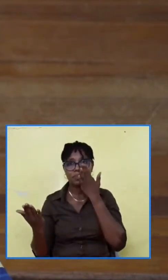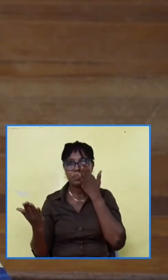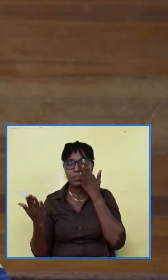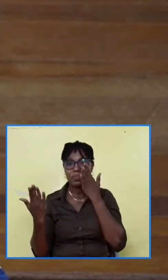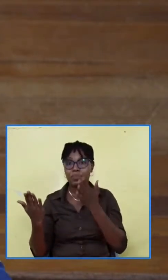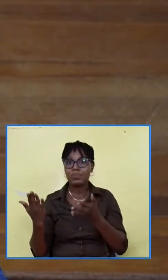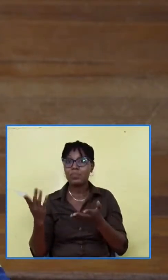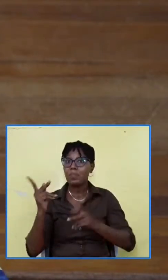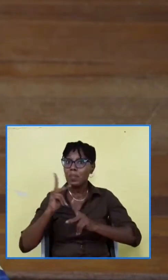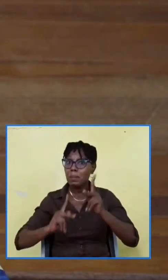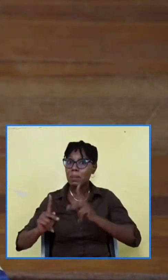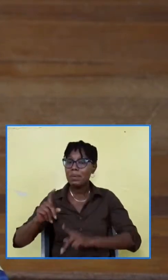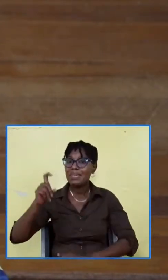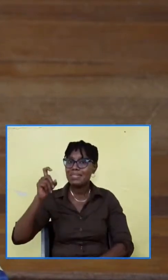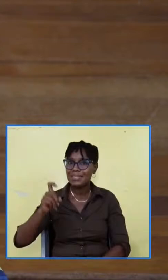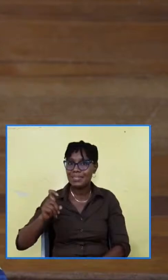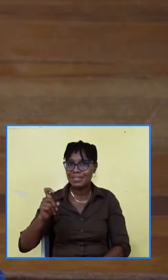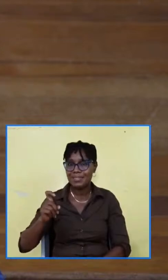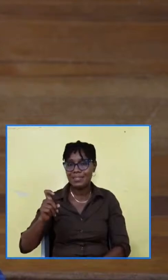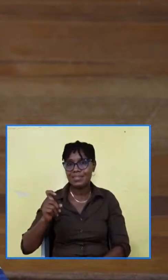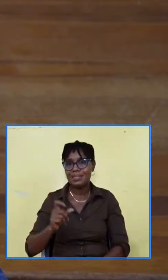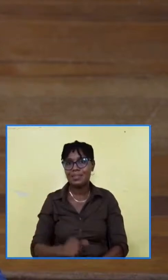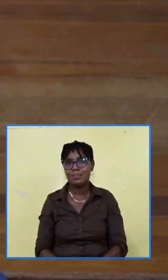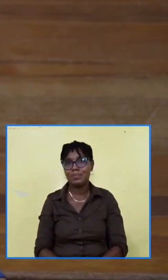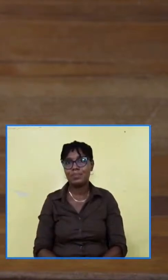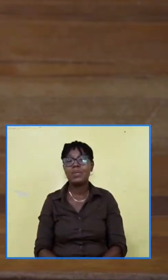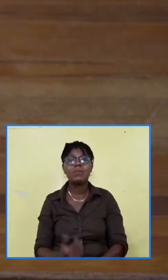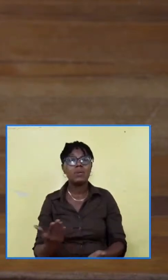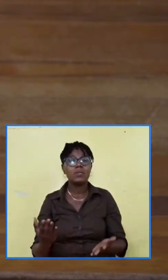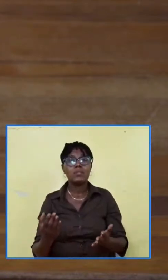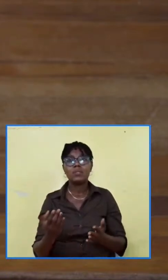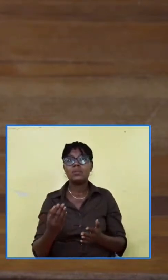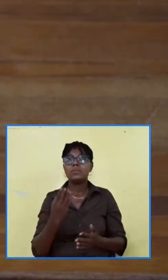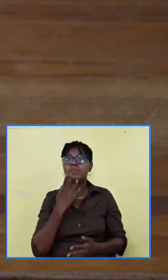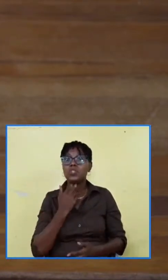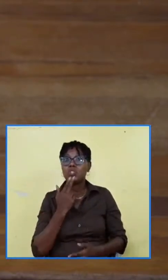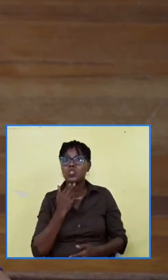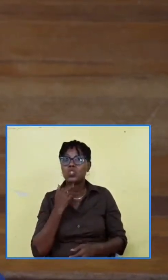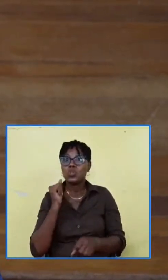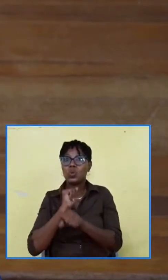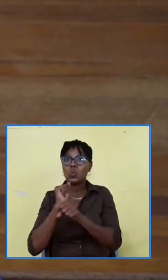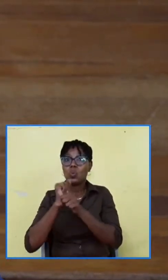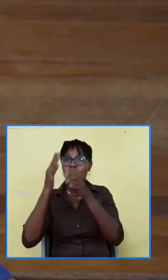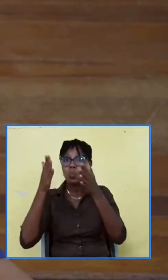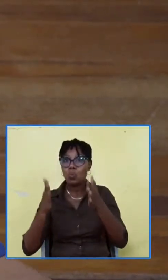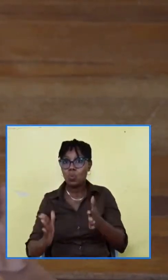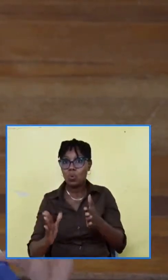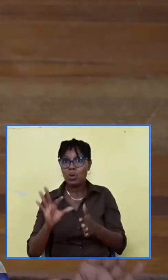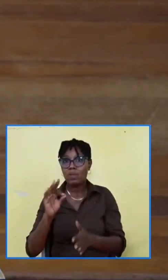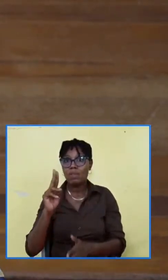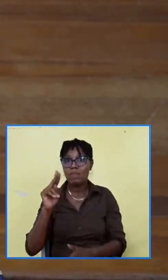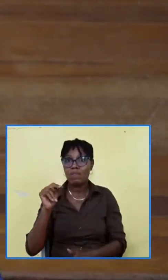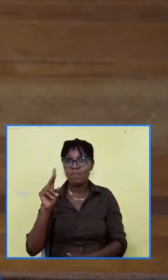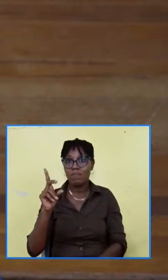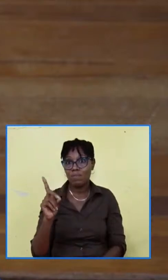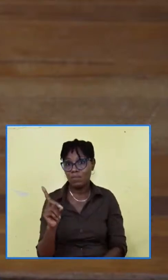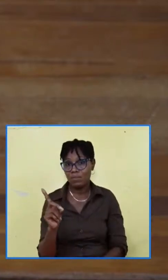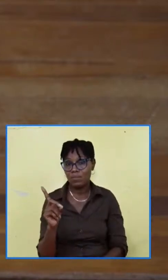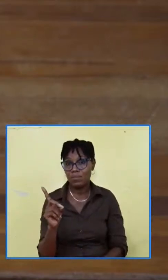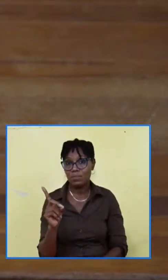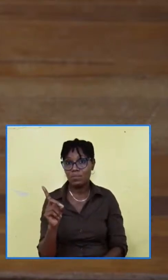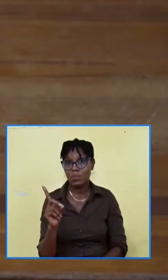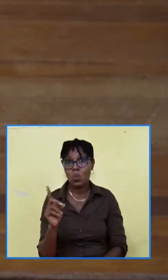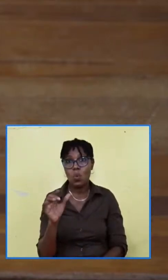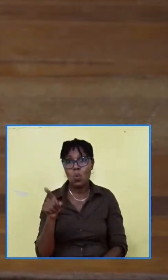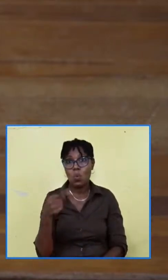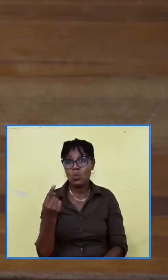we only have about 5 persons who get the Sugar Workers Provident Fund. When the country needed it, there were lots of people on